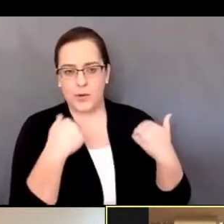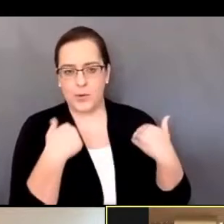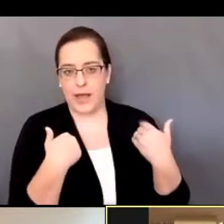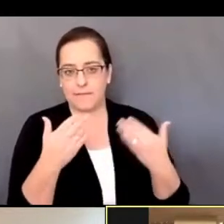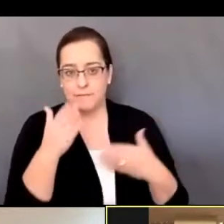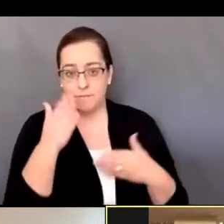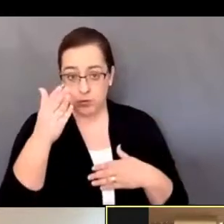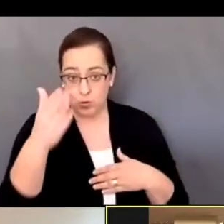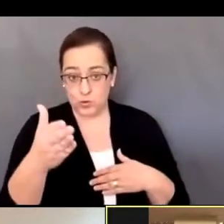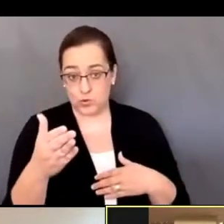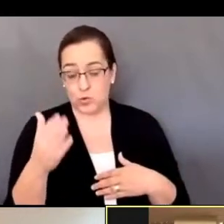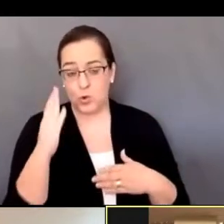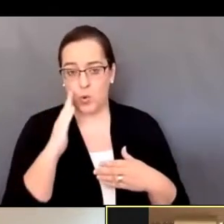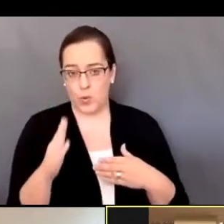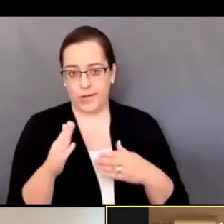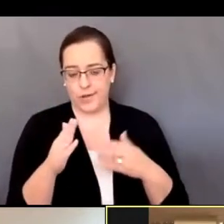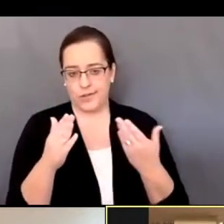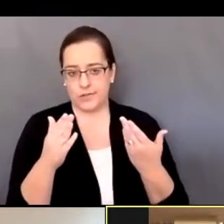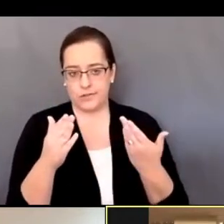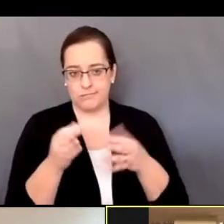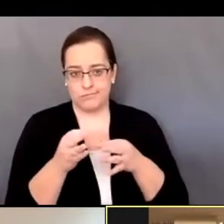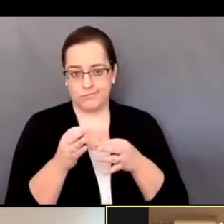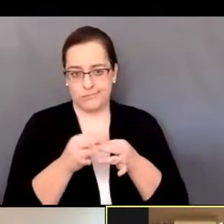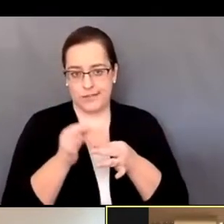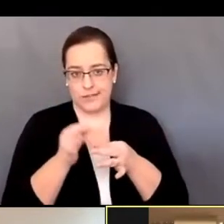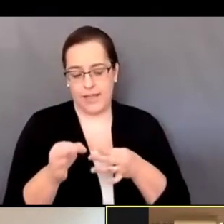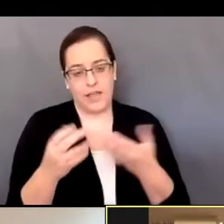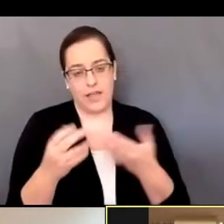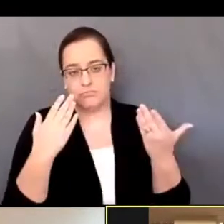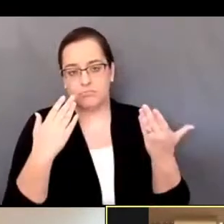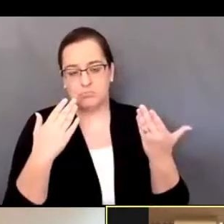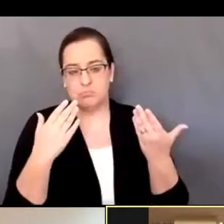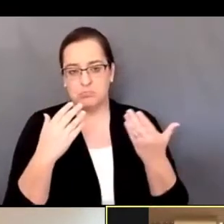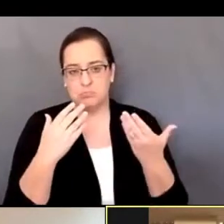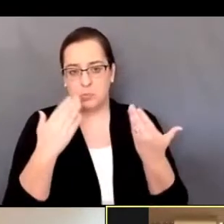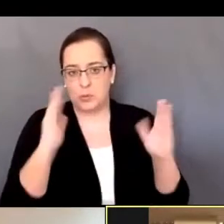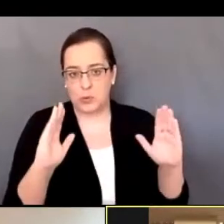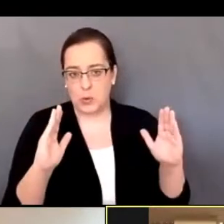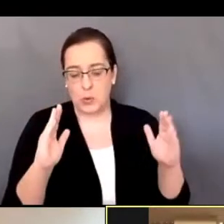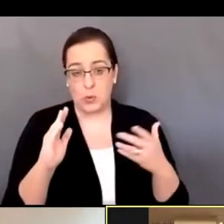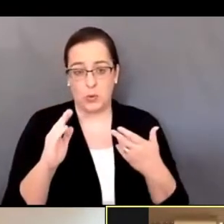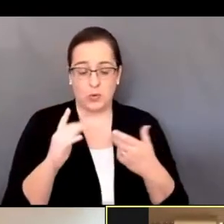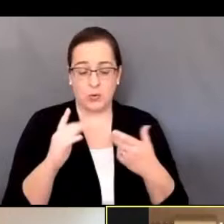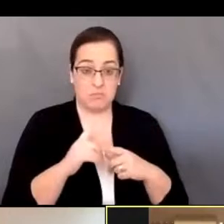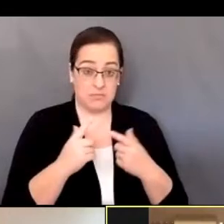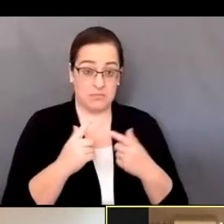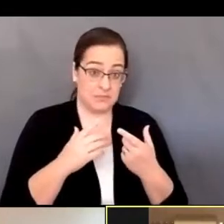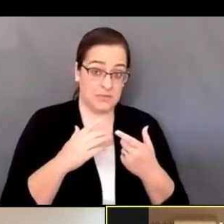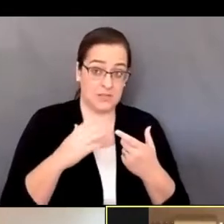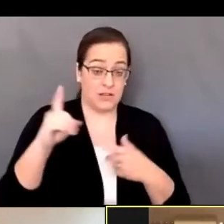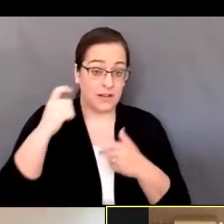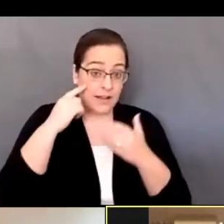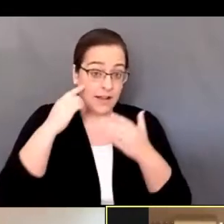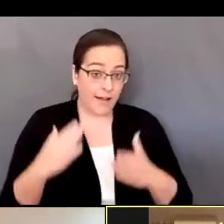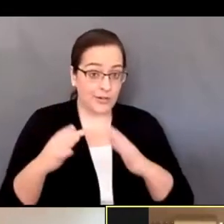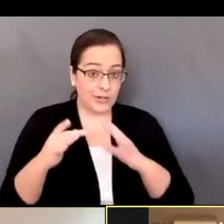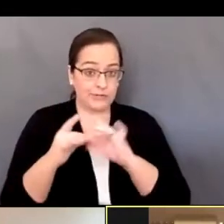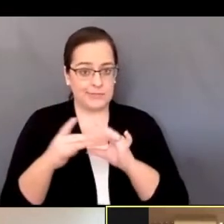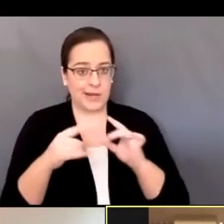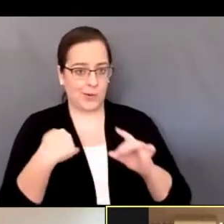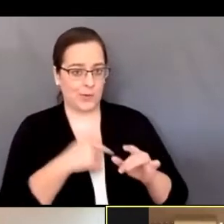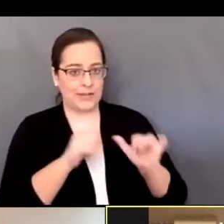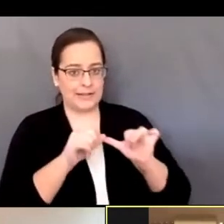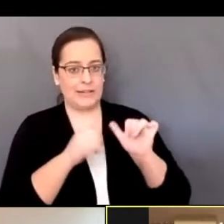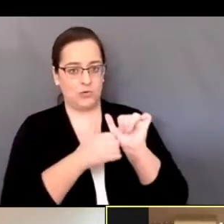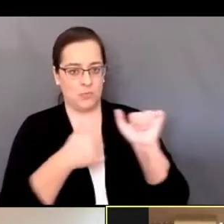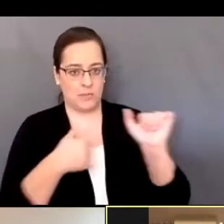orders will have us using a different timeline, but I don't have any indication that they won't. The governor has not spoken to that. But the fact that